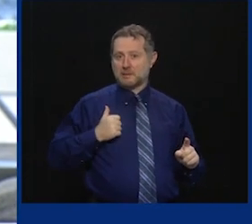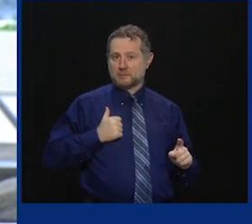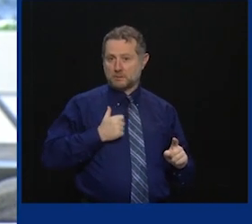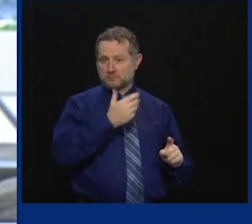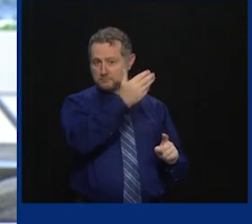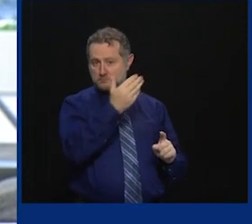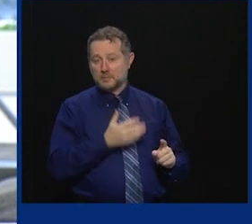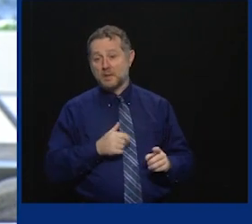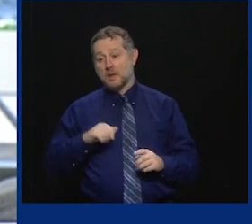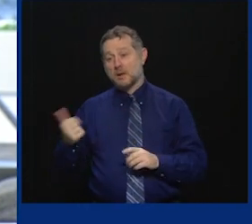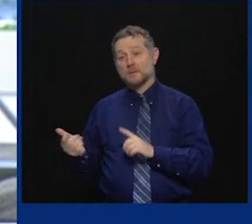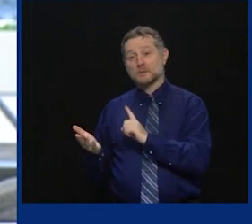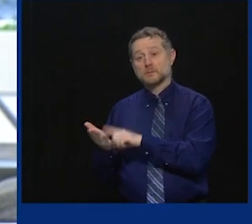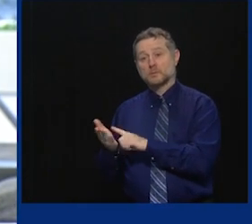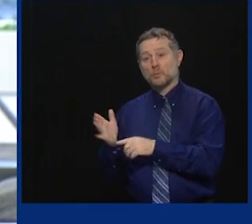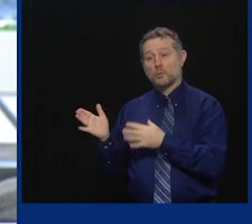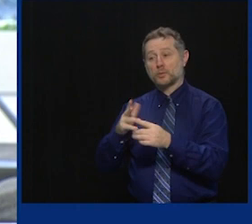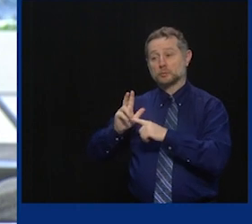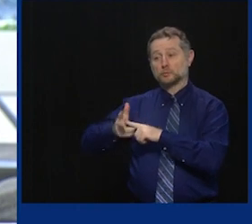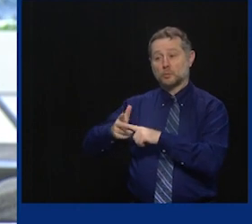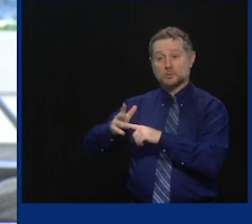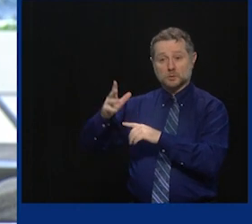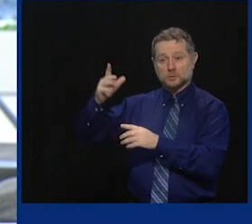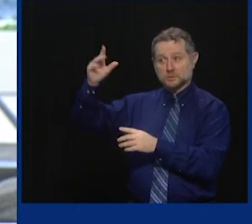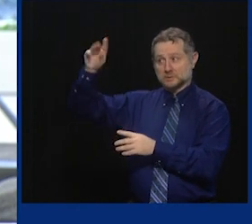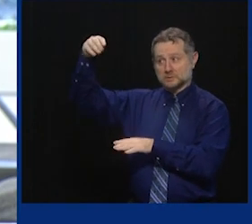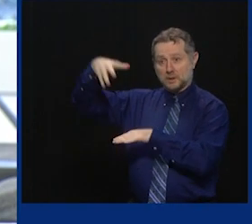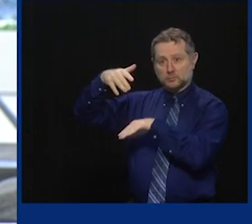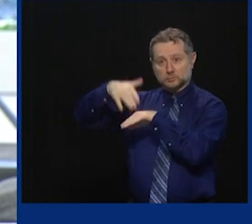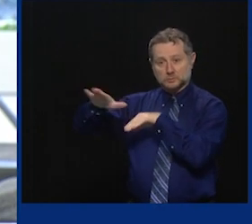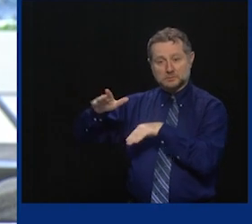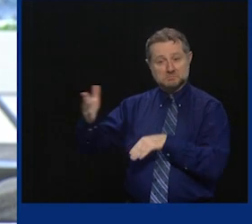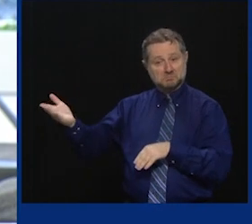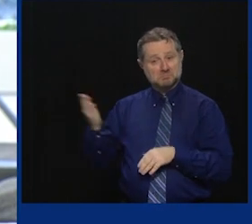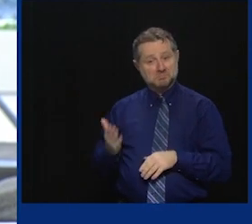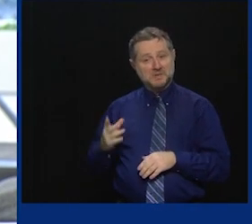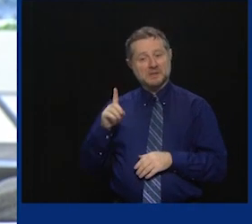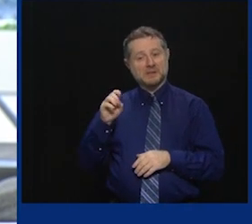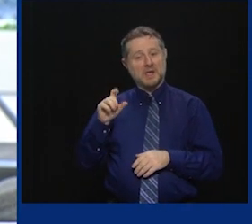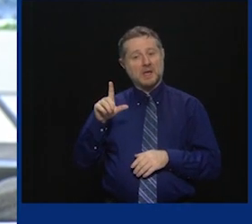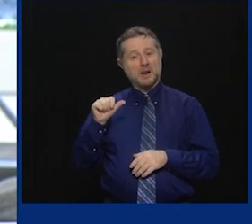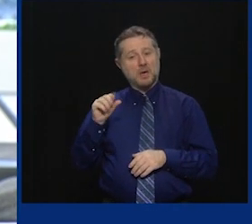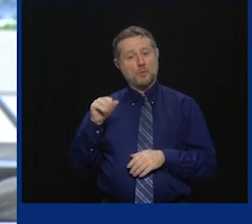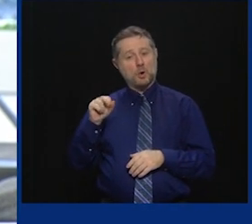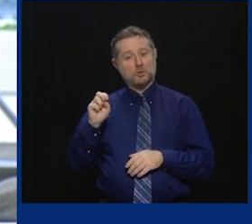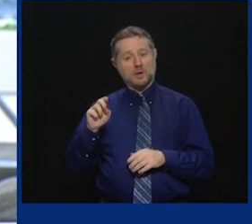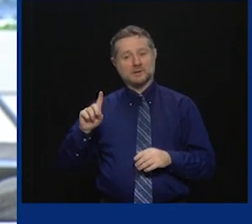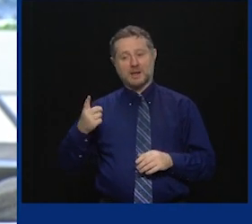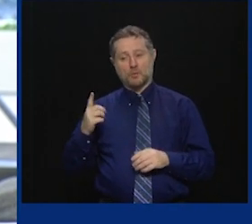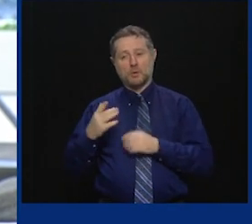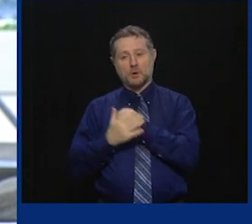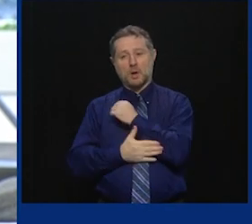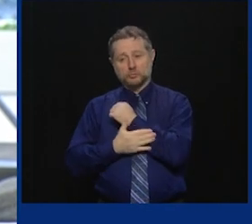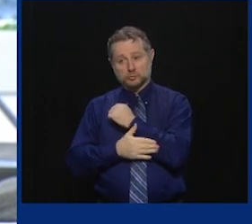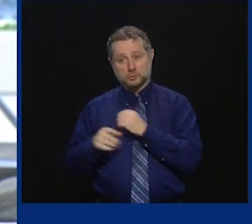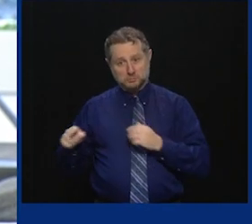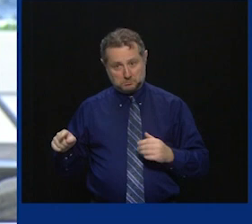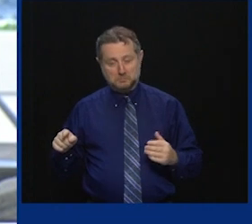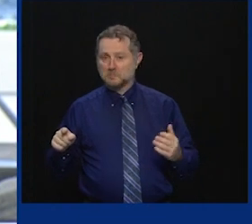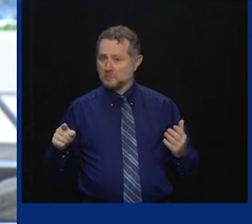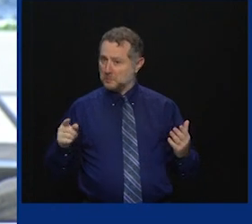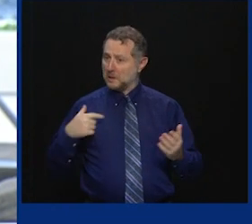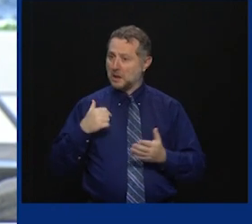bring in wind and solar in from Delaware County, all to take care of New York City, to reduce the pollution and